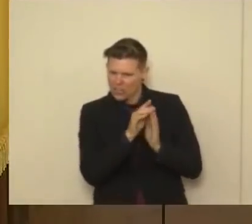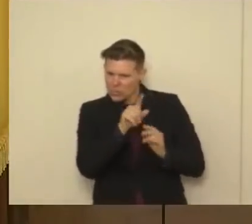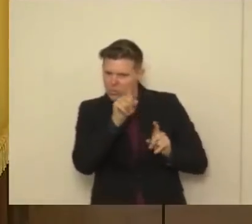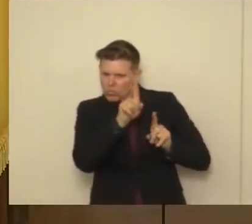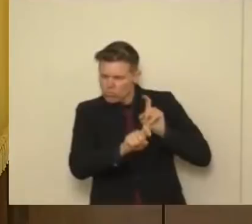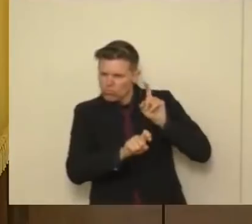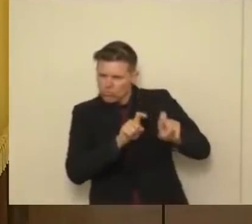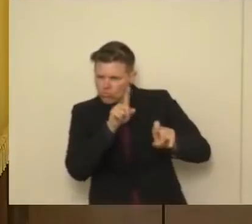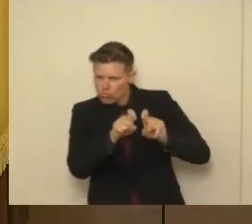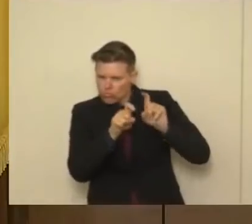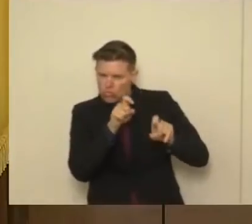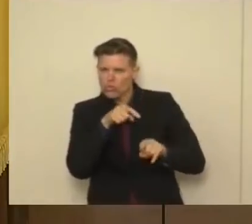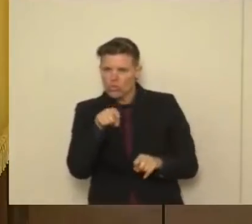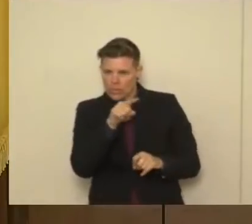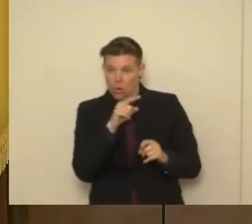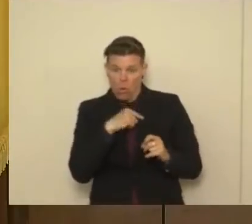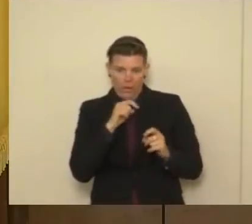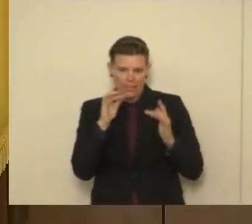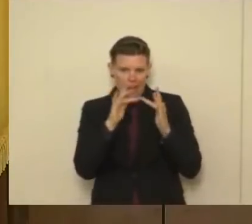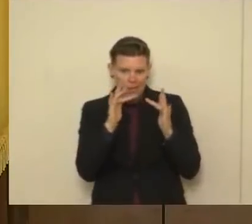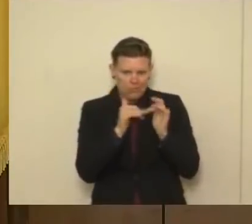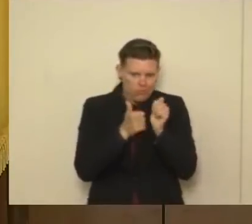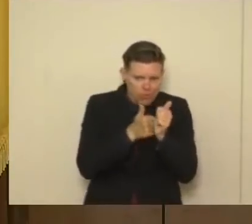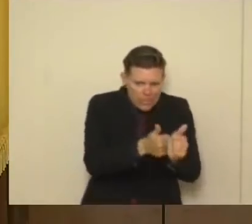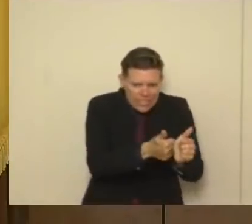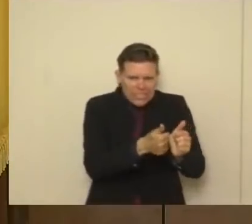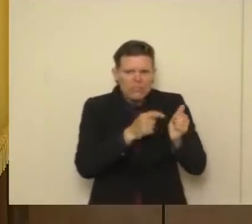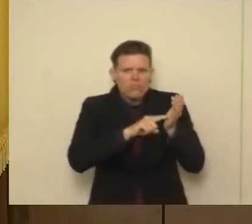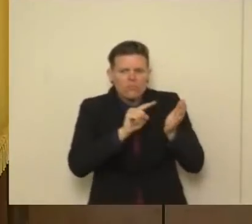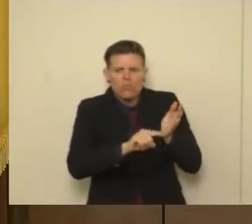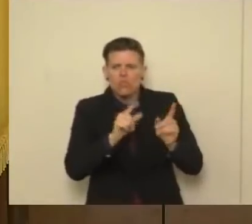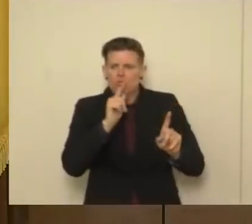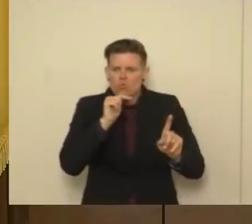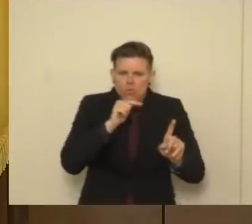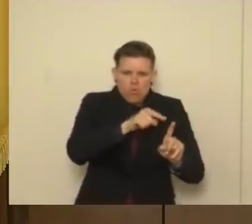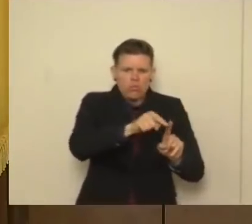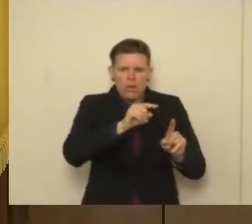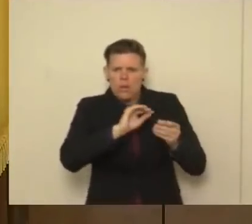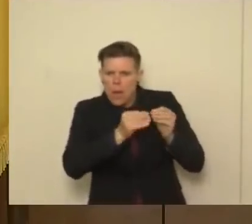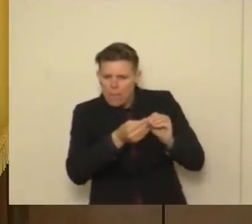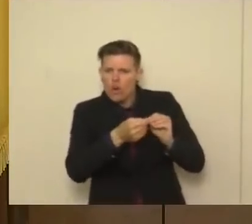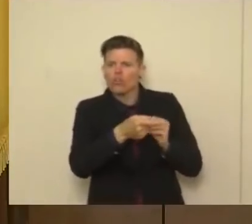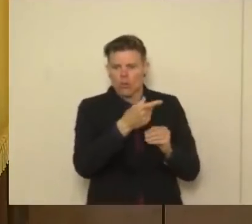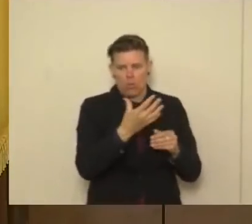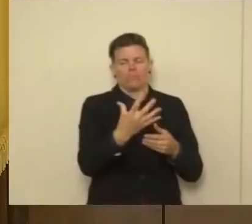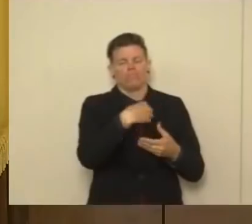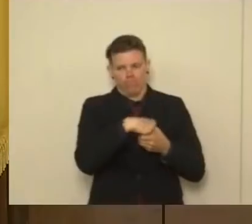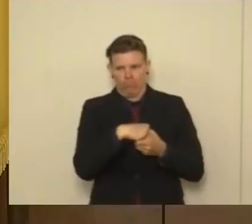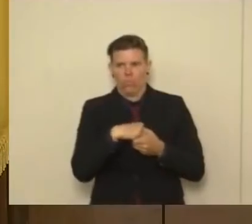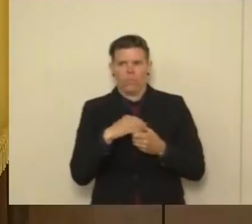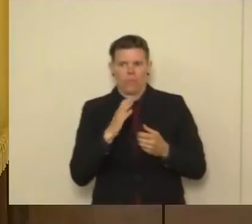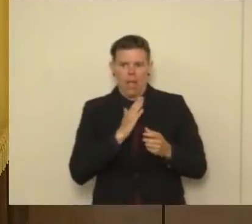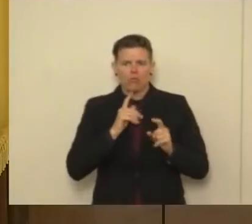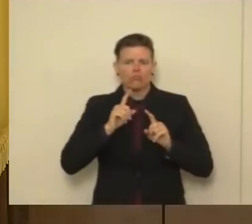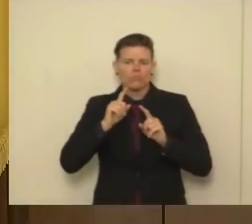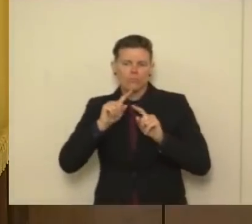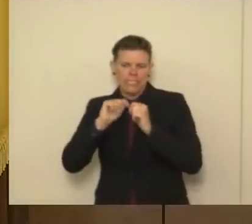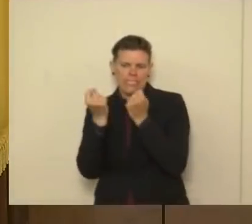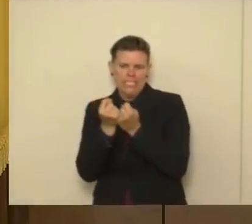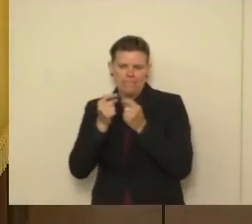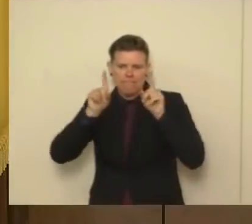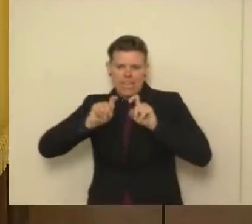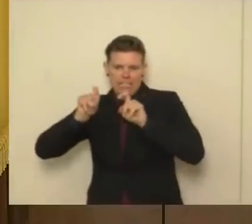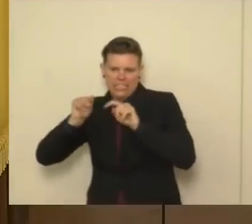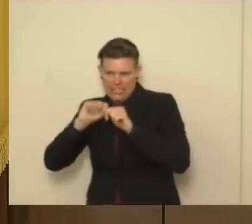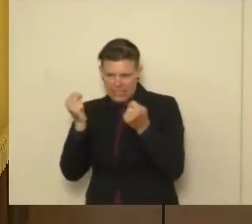violation, then we find out about it at health, and we can have include that in our rapid response. I just want to be cautious that we think we have